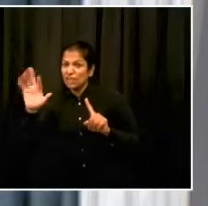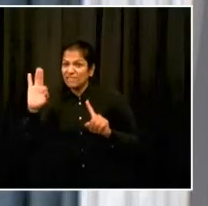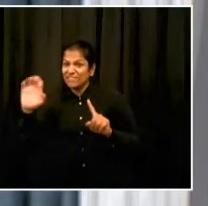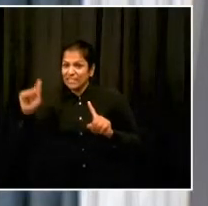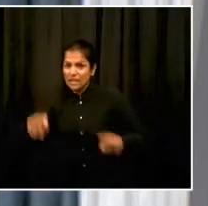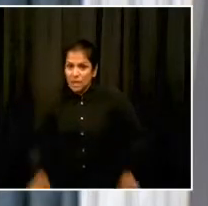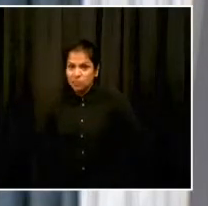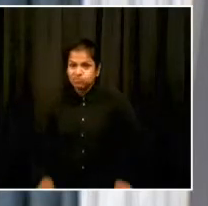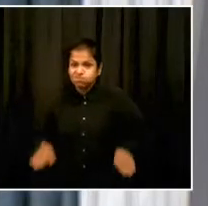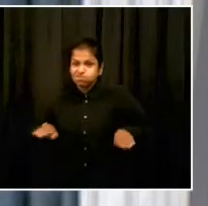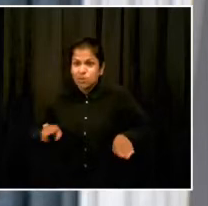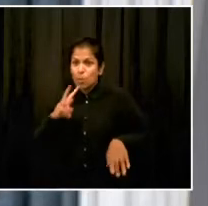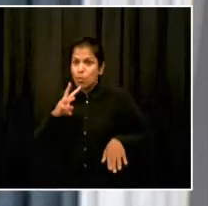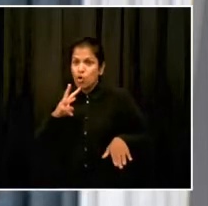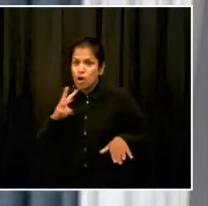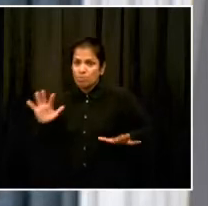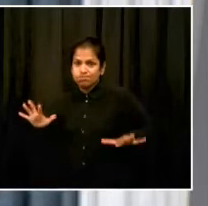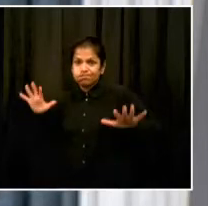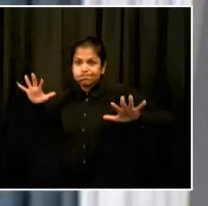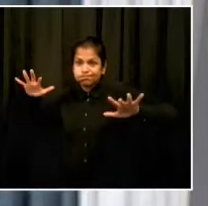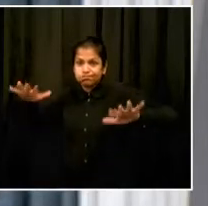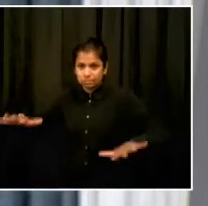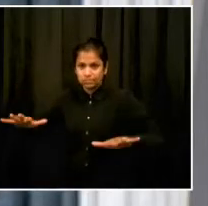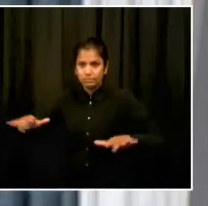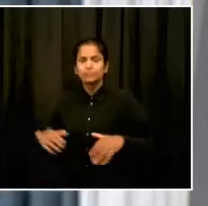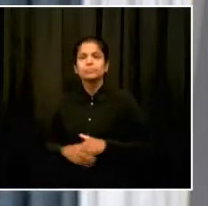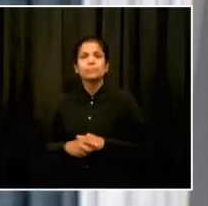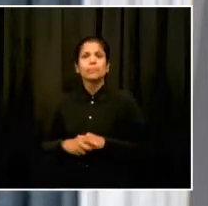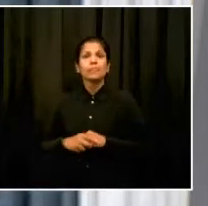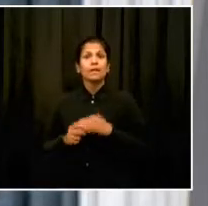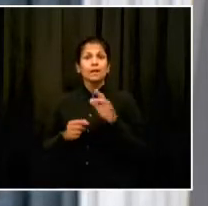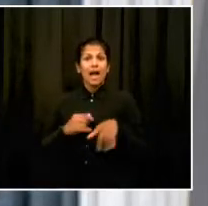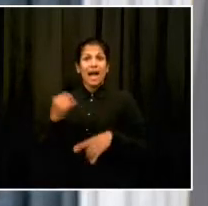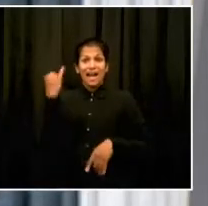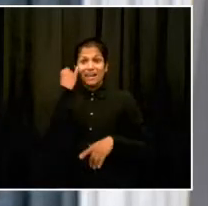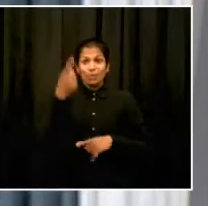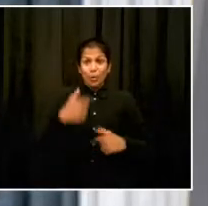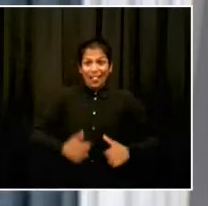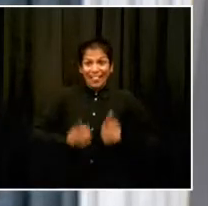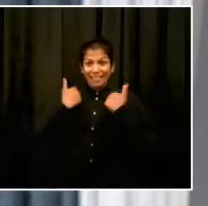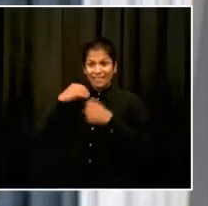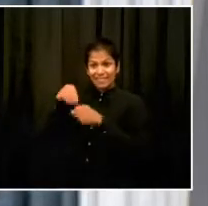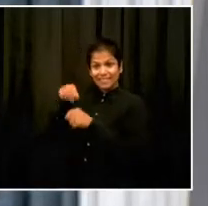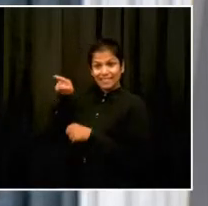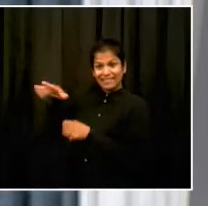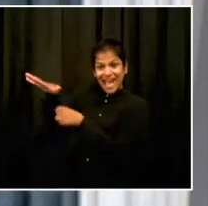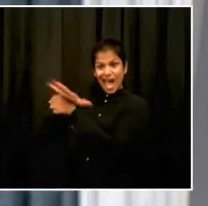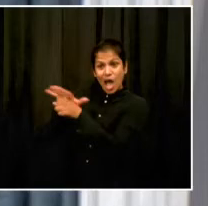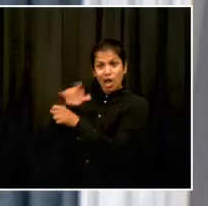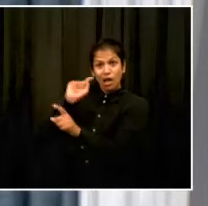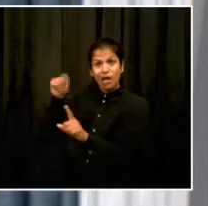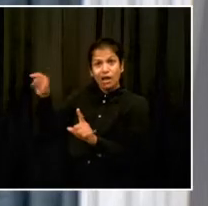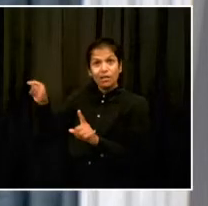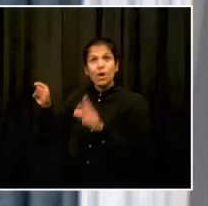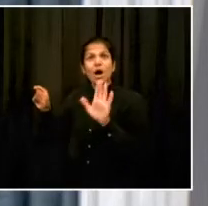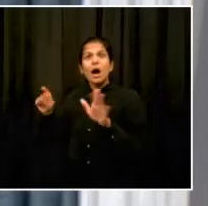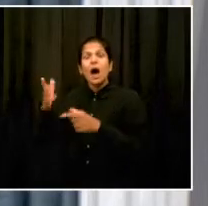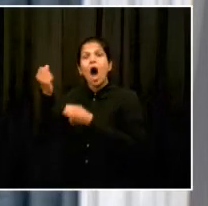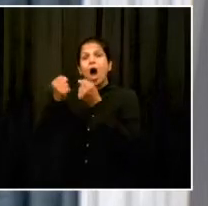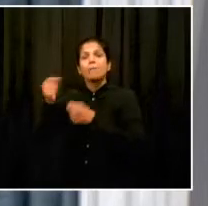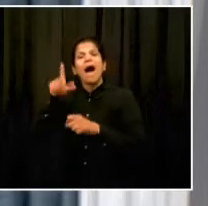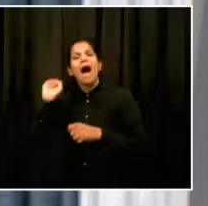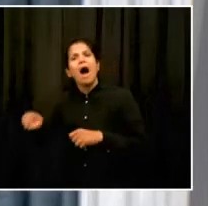these areas. Residents in this area are reminded to move their vehicles to higher ground and remember to never drive through flooded